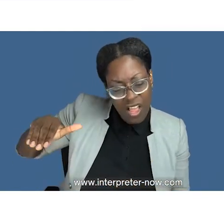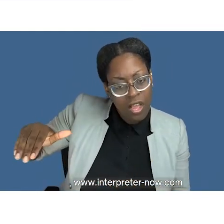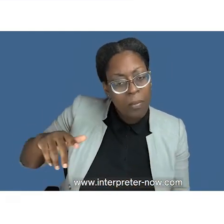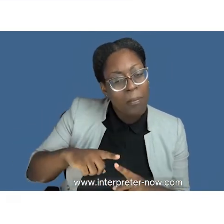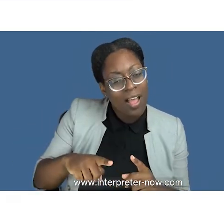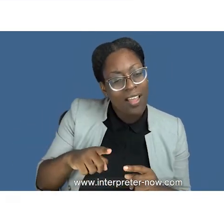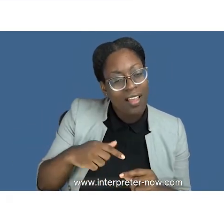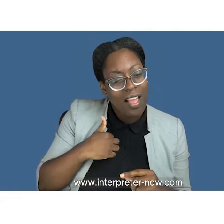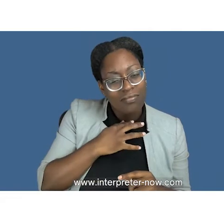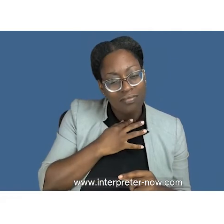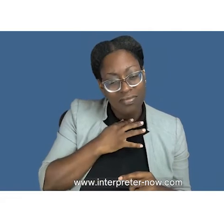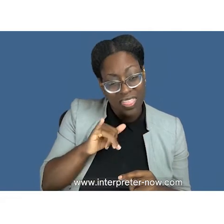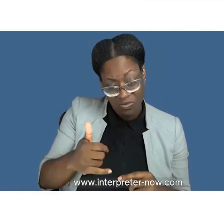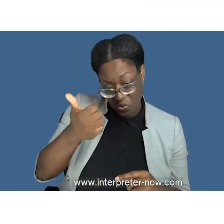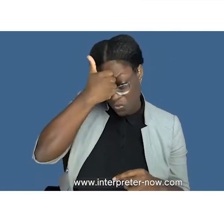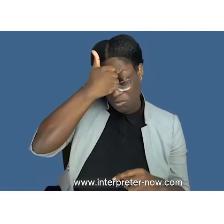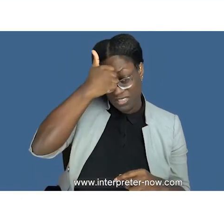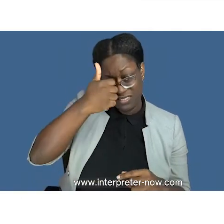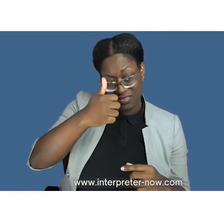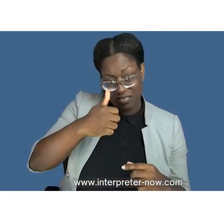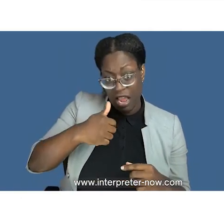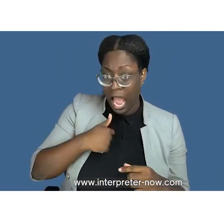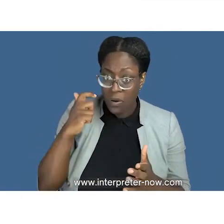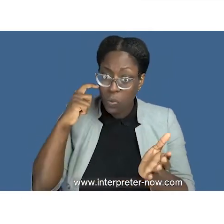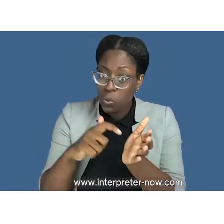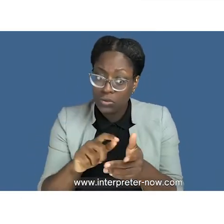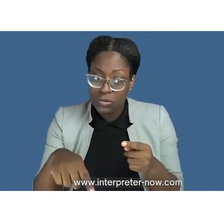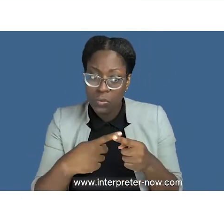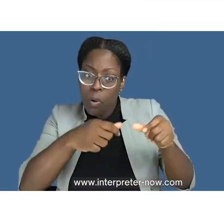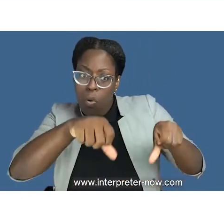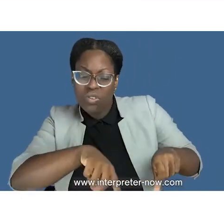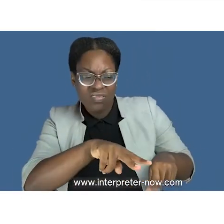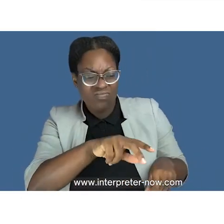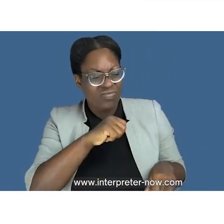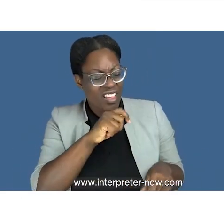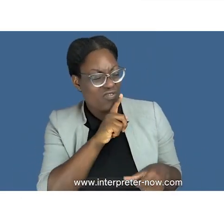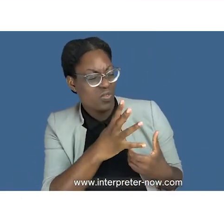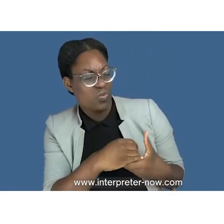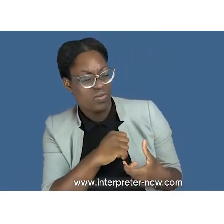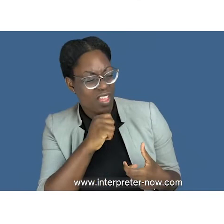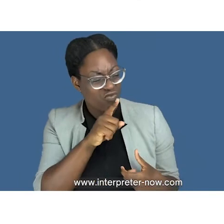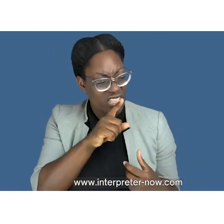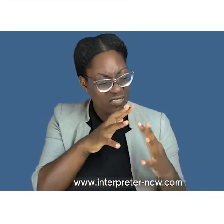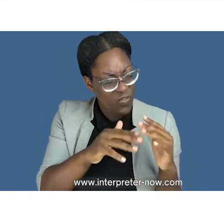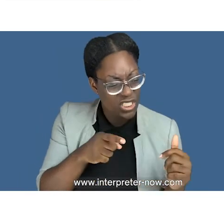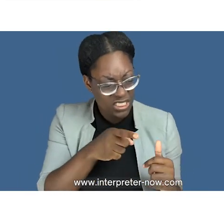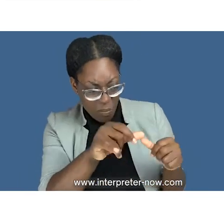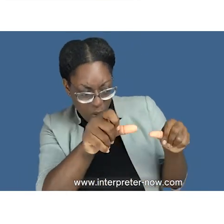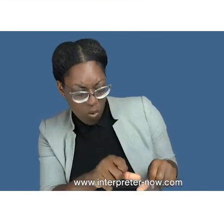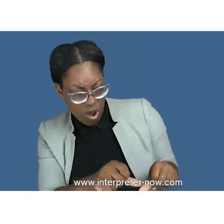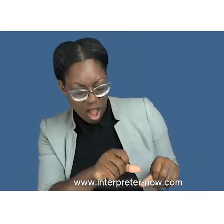stupid? I mean, does anyone really notice or not? I mean, I do, but do